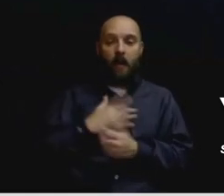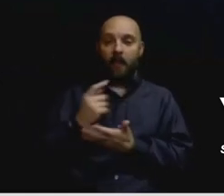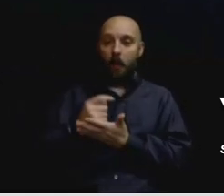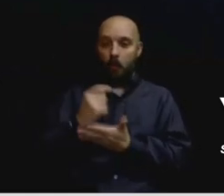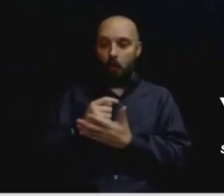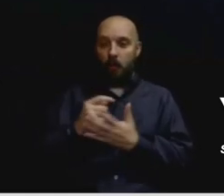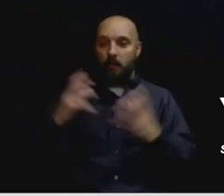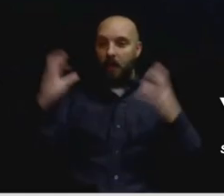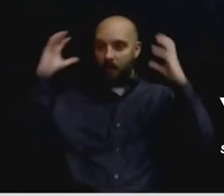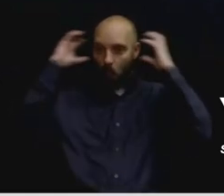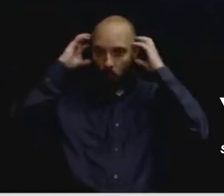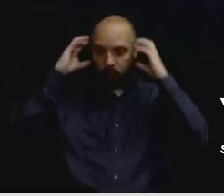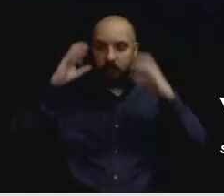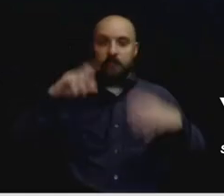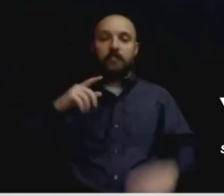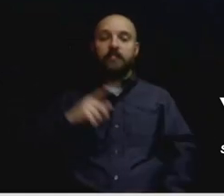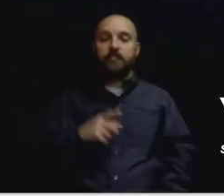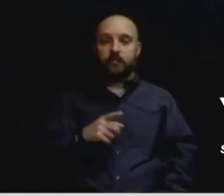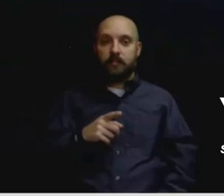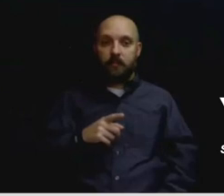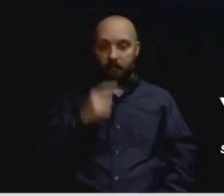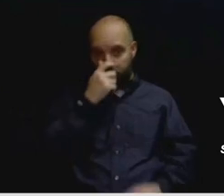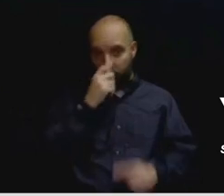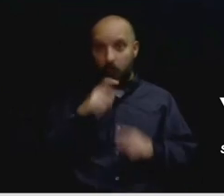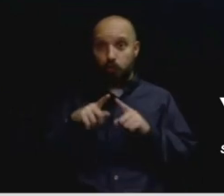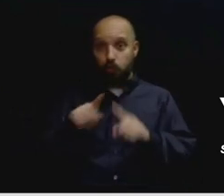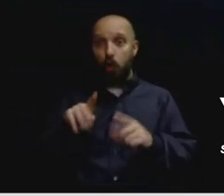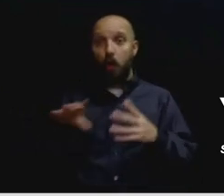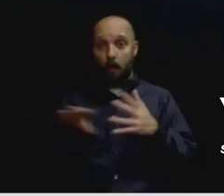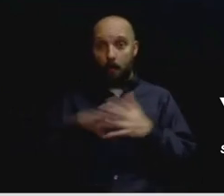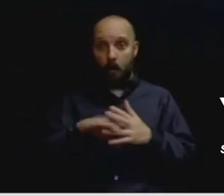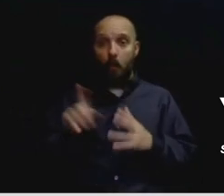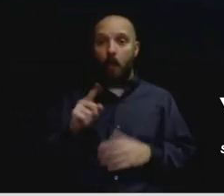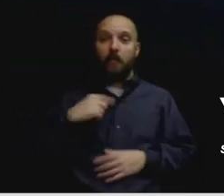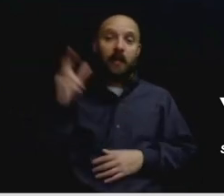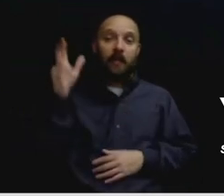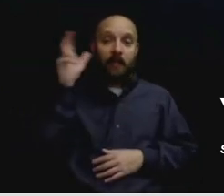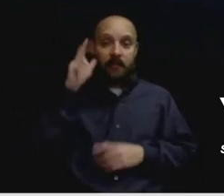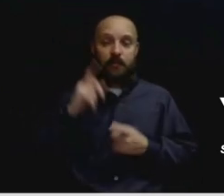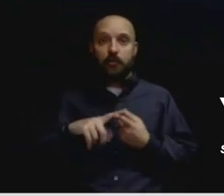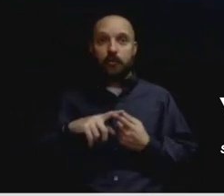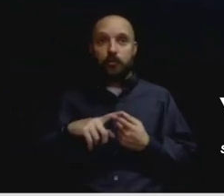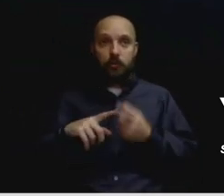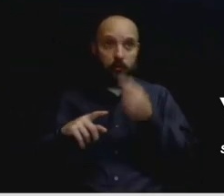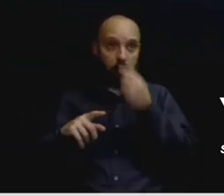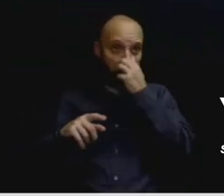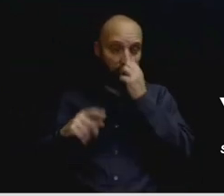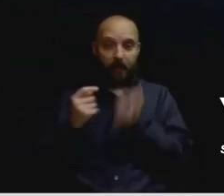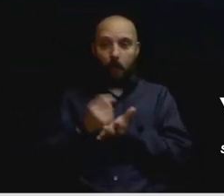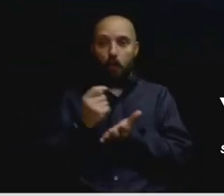headphones. That was during a break where I was listening to therapeutic listening.